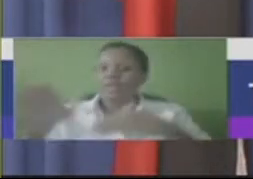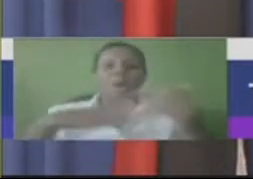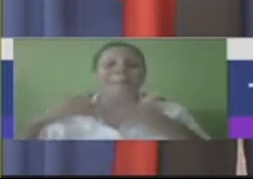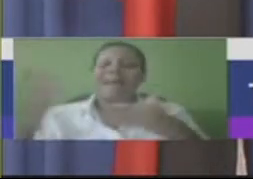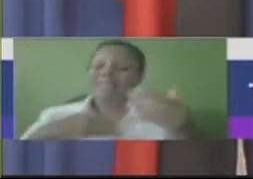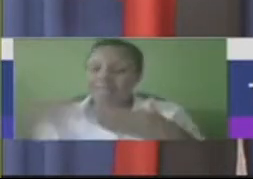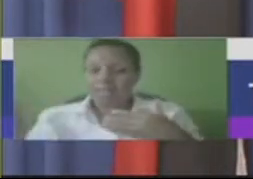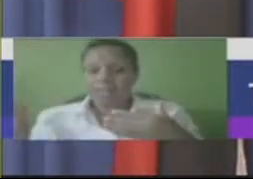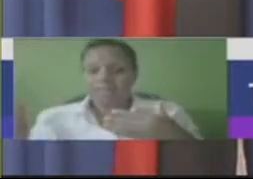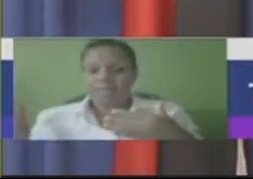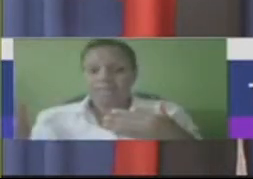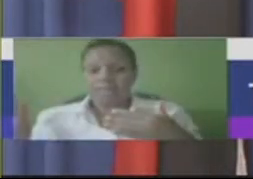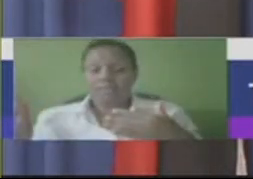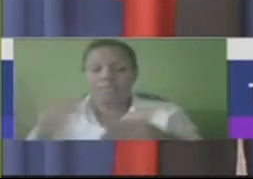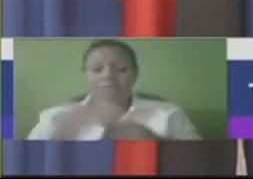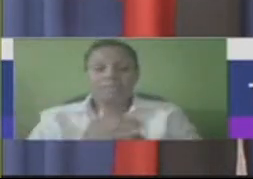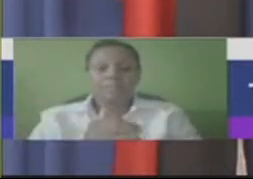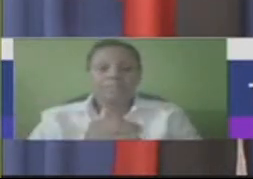vaccinated.